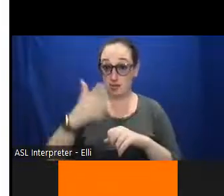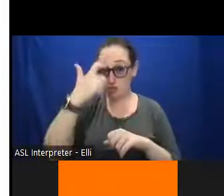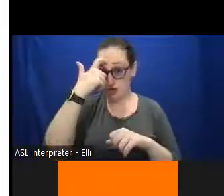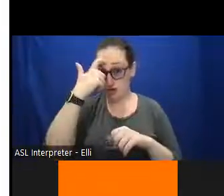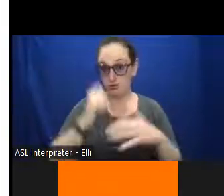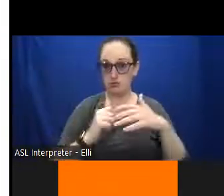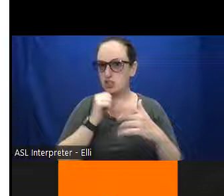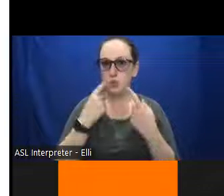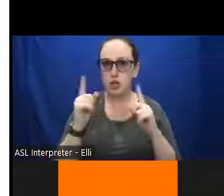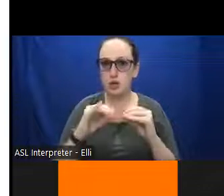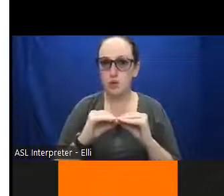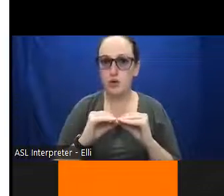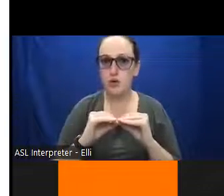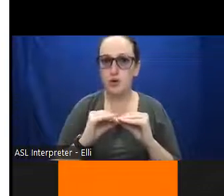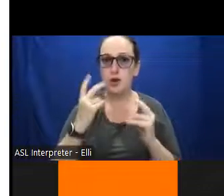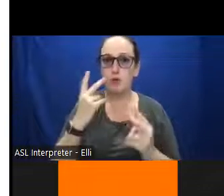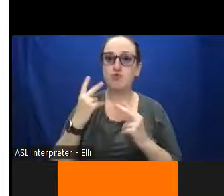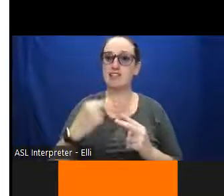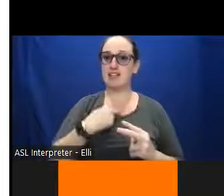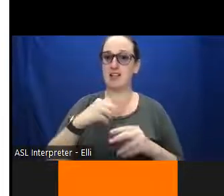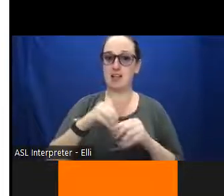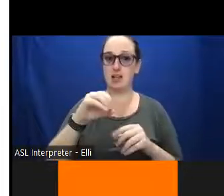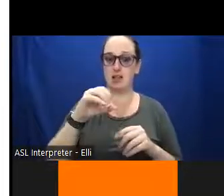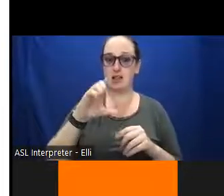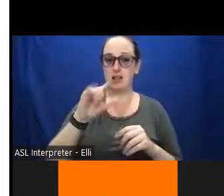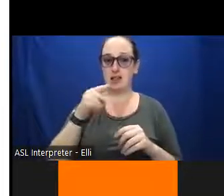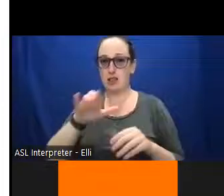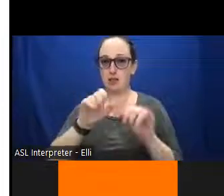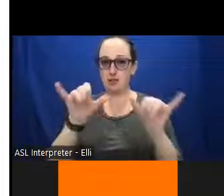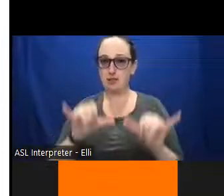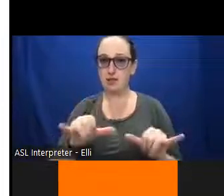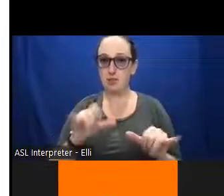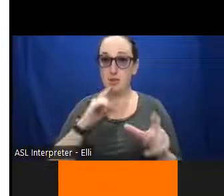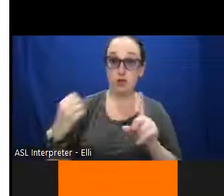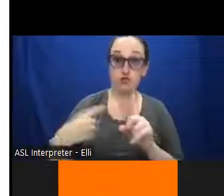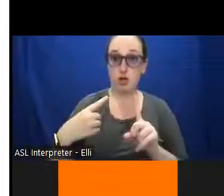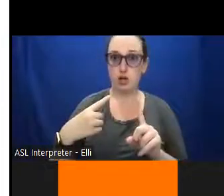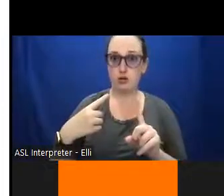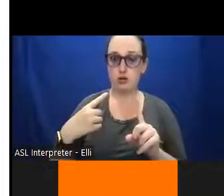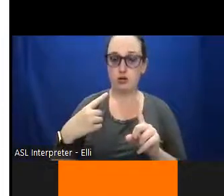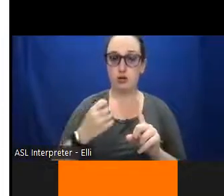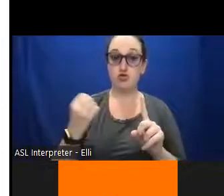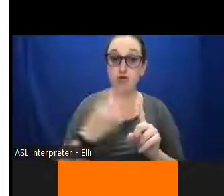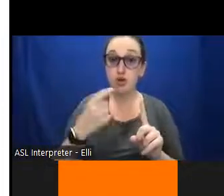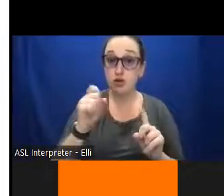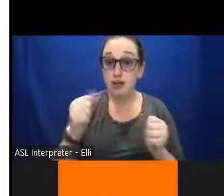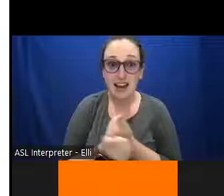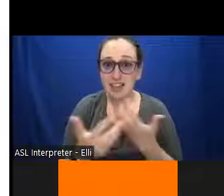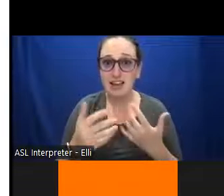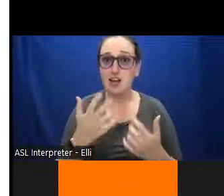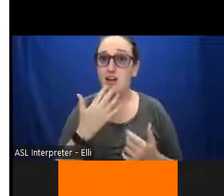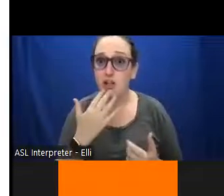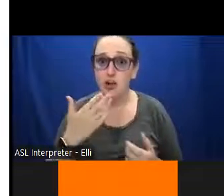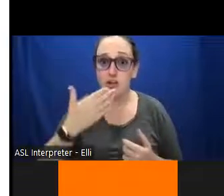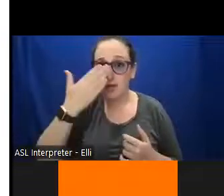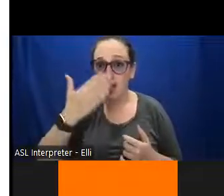Memories are stuck in the limbic system, so a trigger can set off the alarm. The trigger could be anything: a colour, a smell,